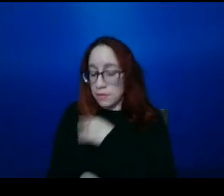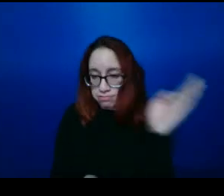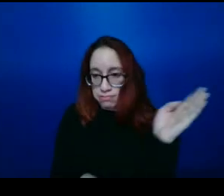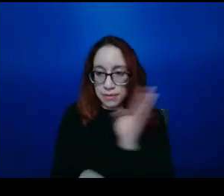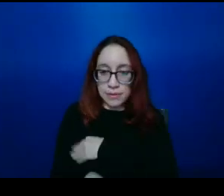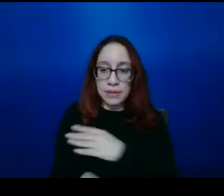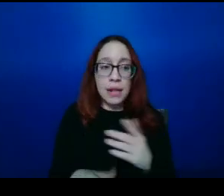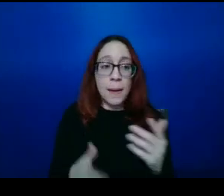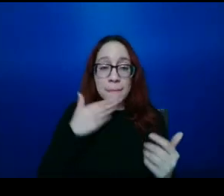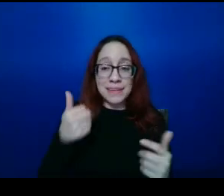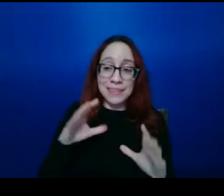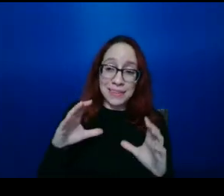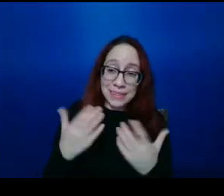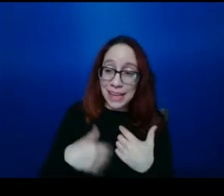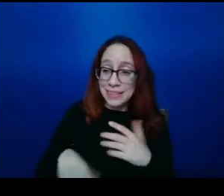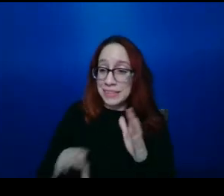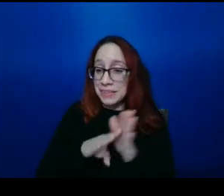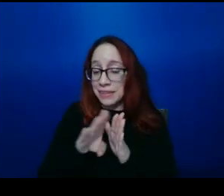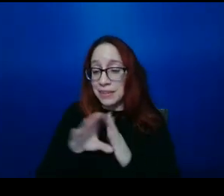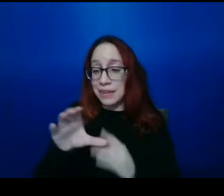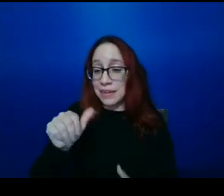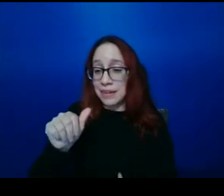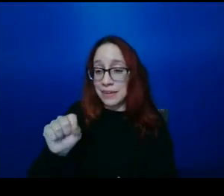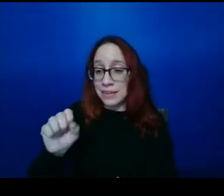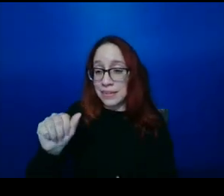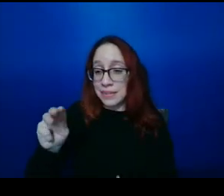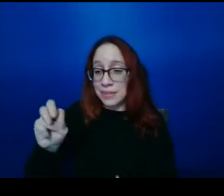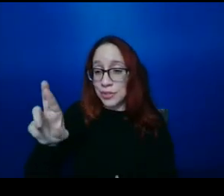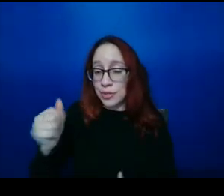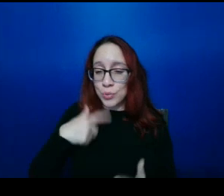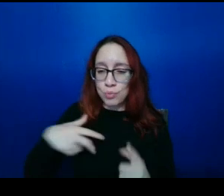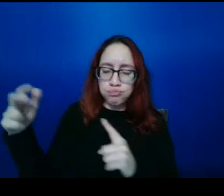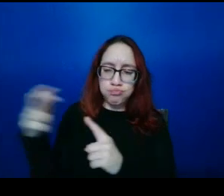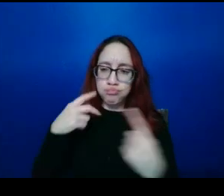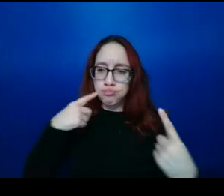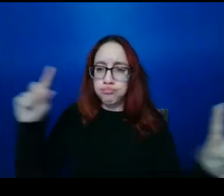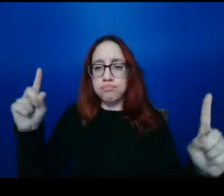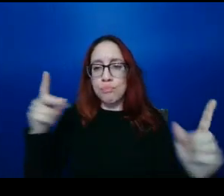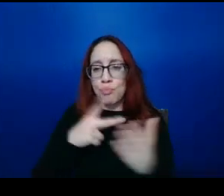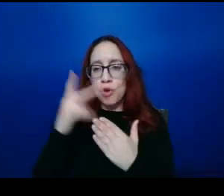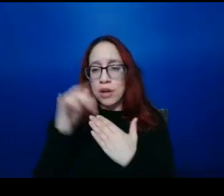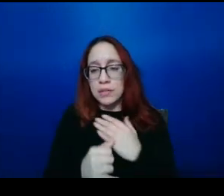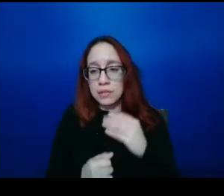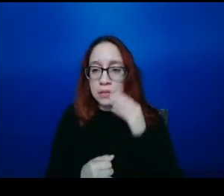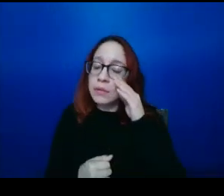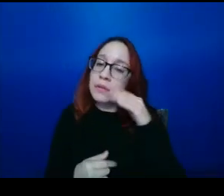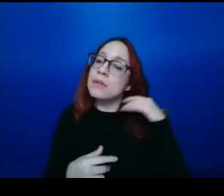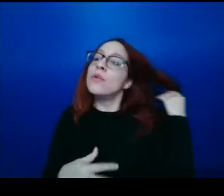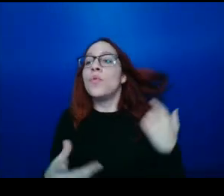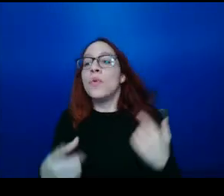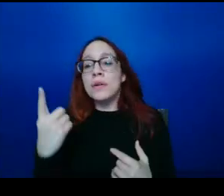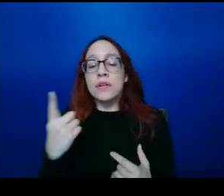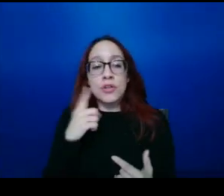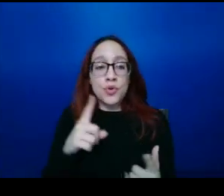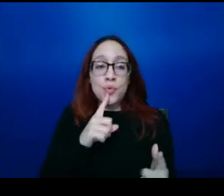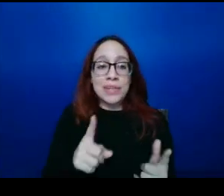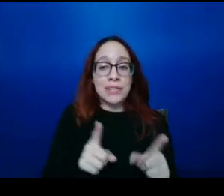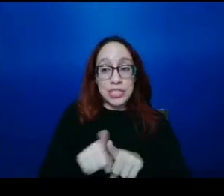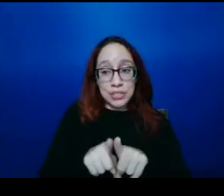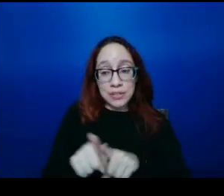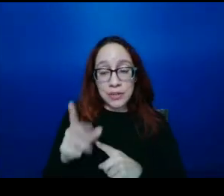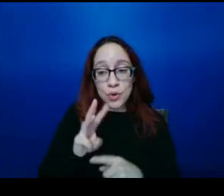best-in-class developers. Casa Mara has been a hugely successful project, one of the real stars